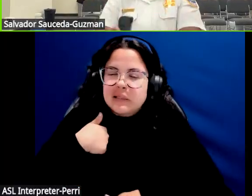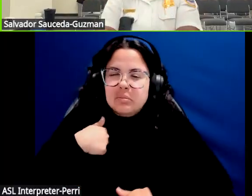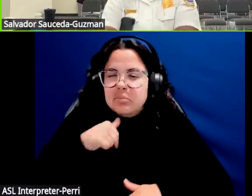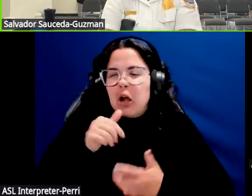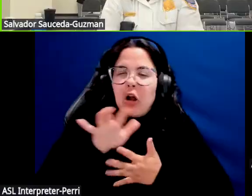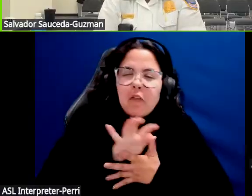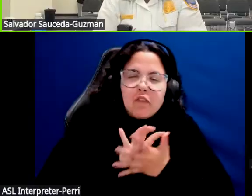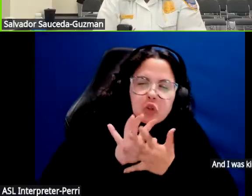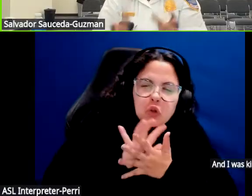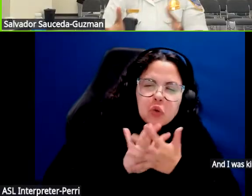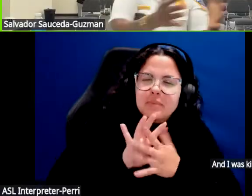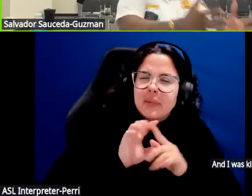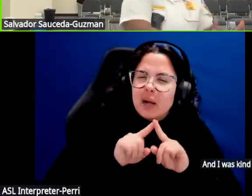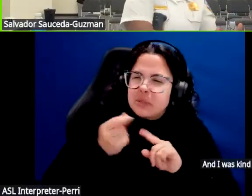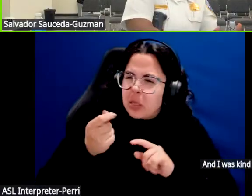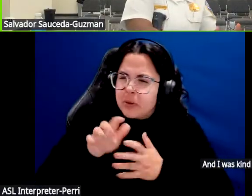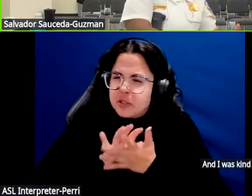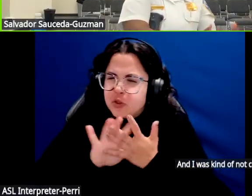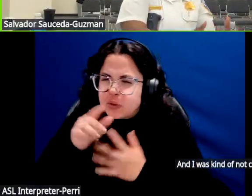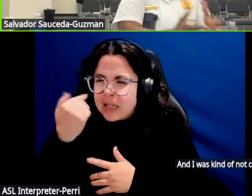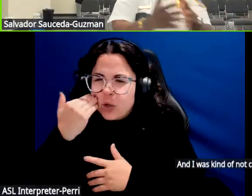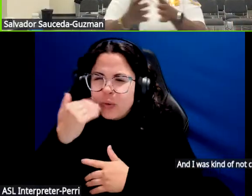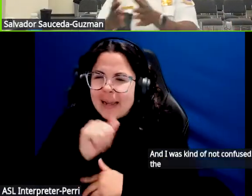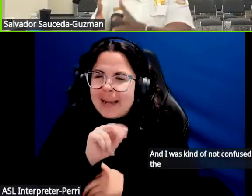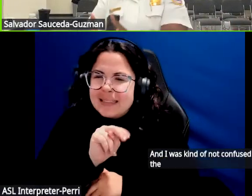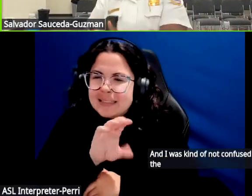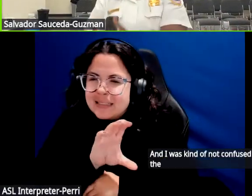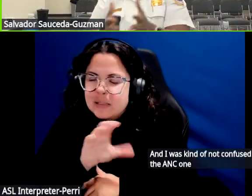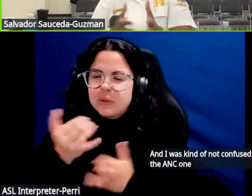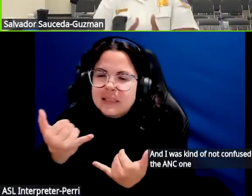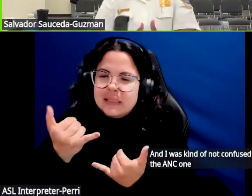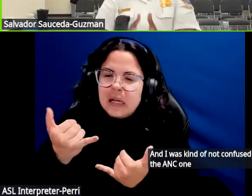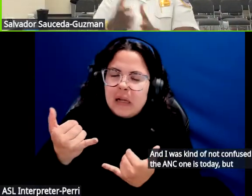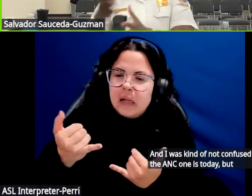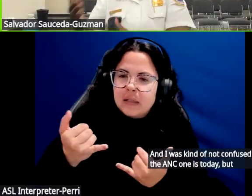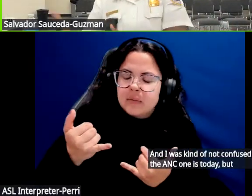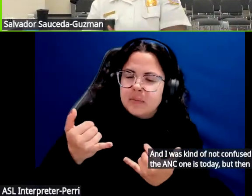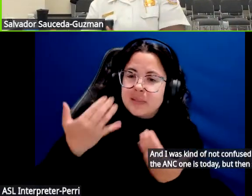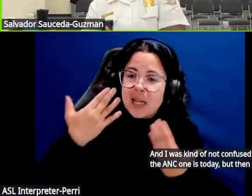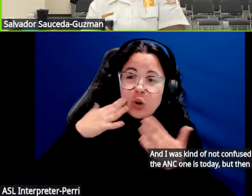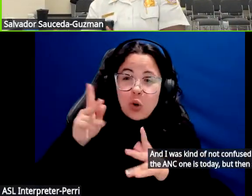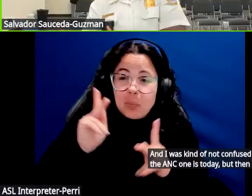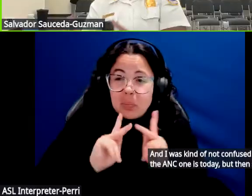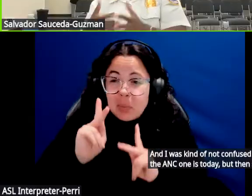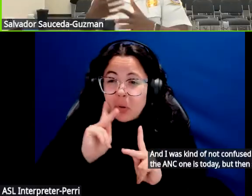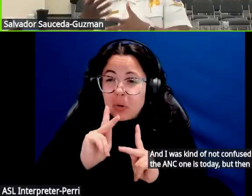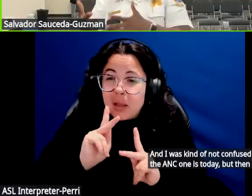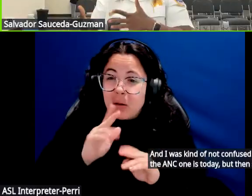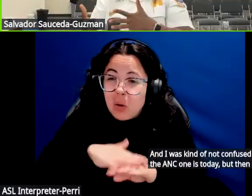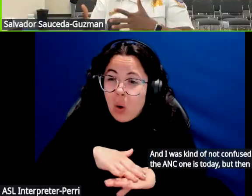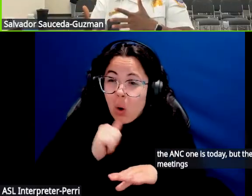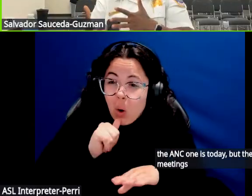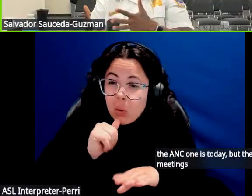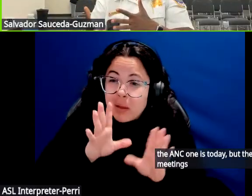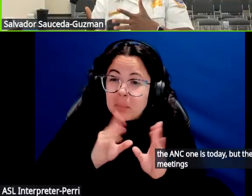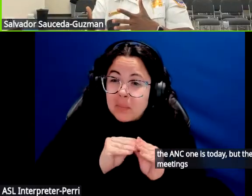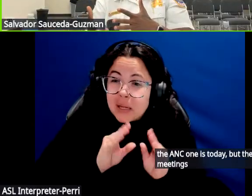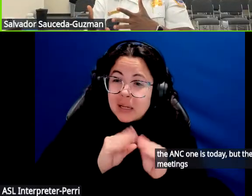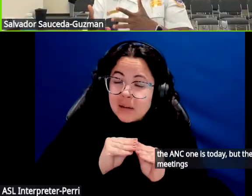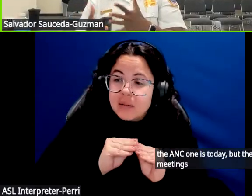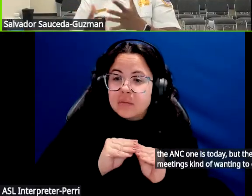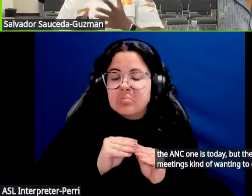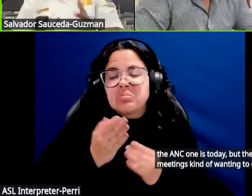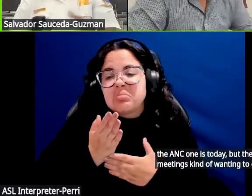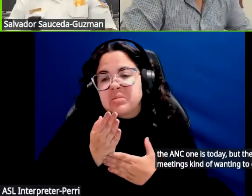I'm coming, but I was confused because I know the ANC one is today, but then, so I don't know if people are like calling the meetings, kind of want to discuss that. Some